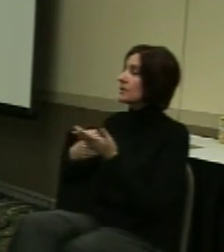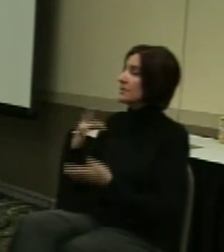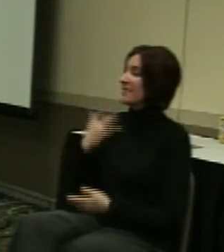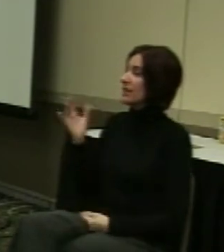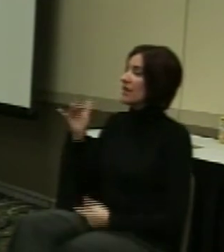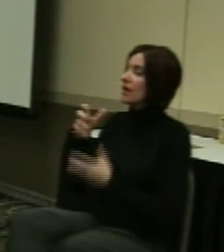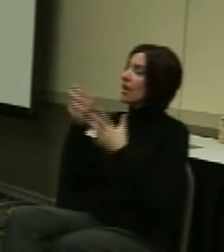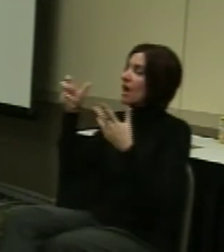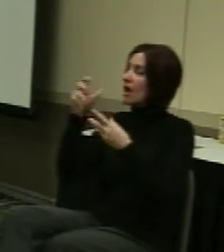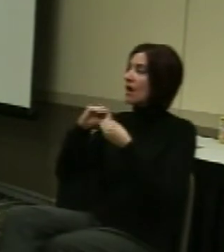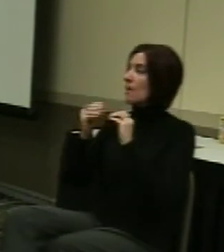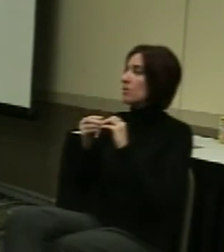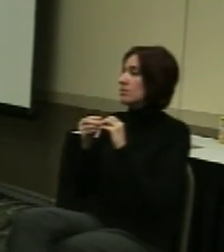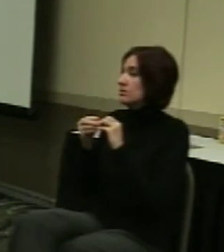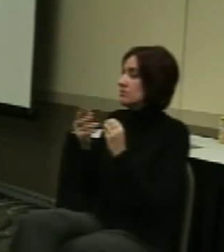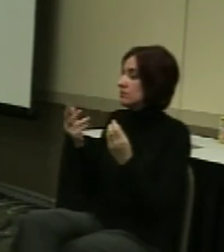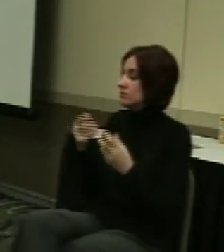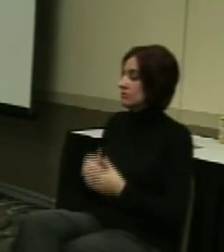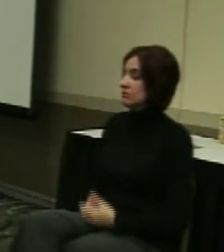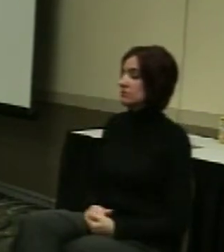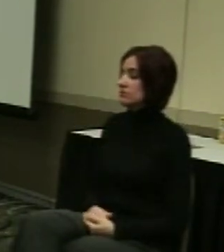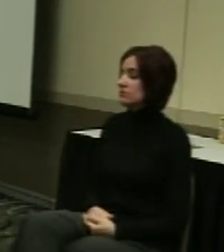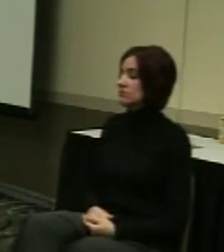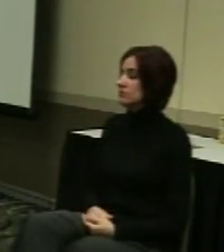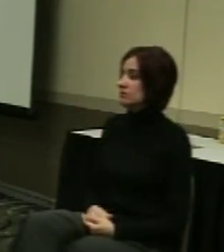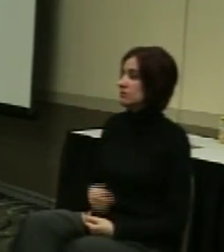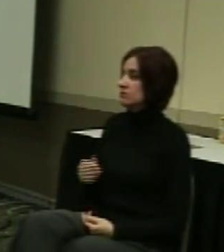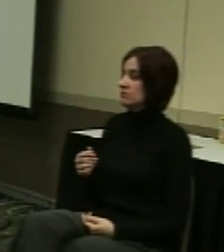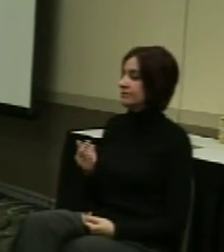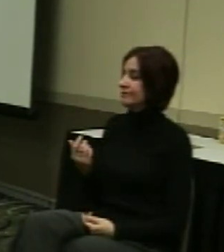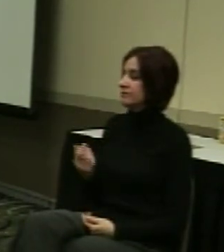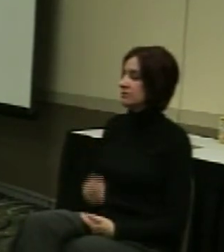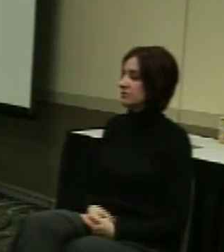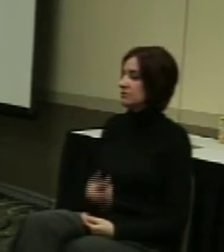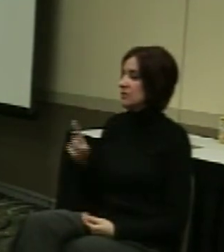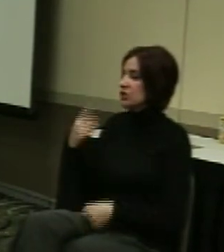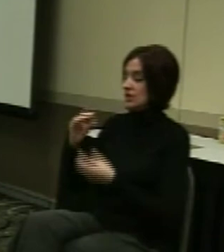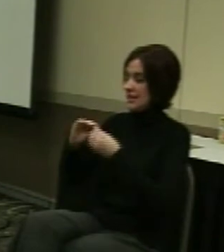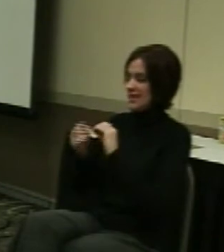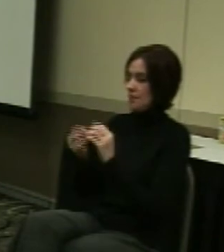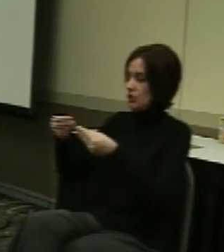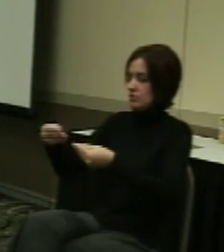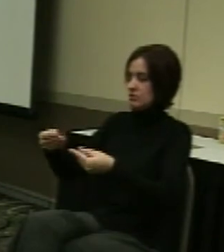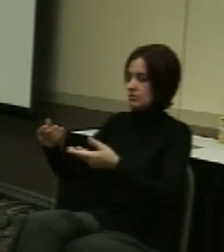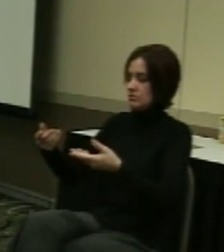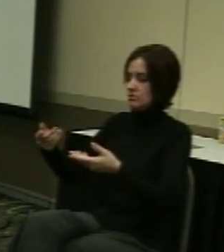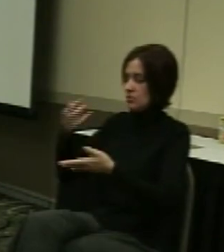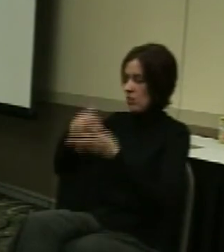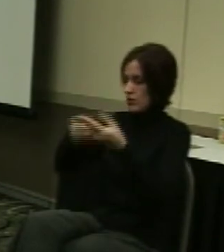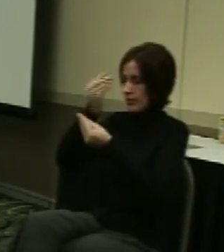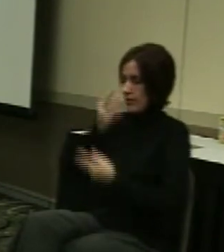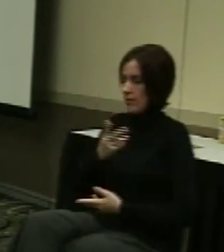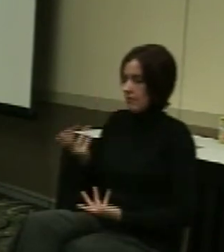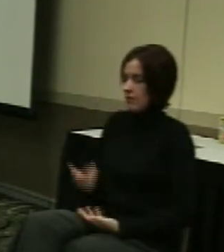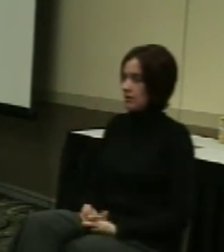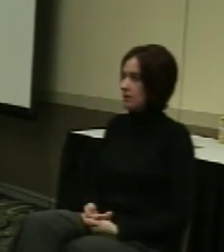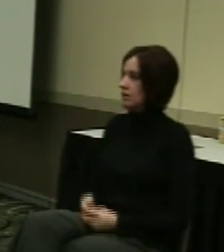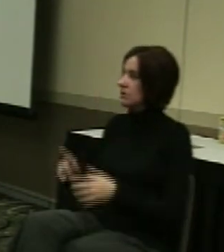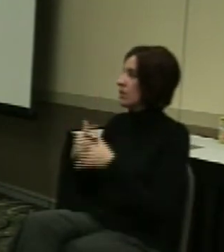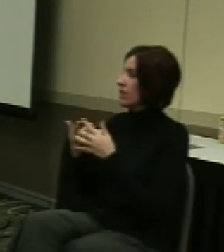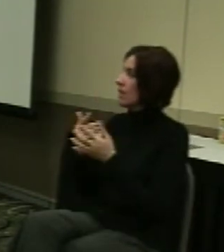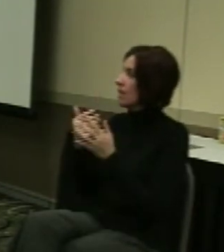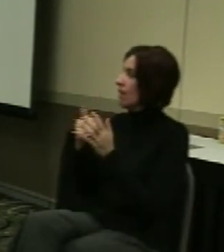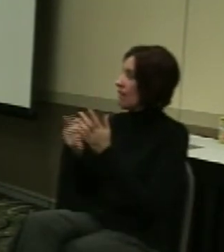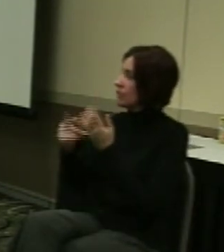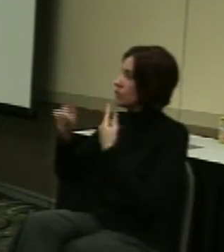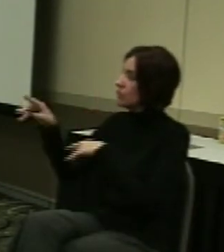numbers. Yeah. And you don't know how to analyze, you don't know what it's telling you. And then you often go and create different